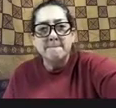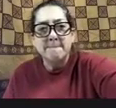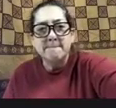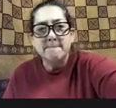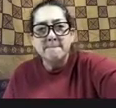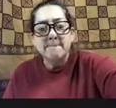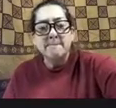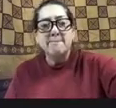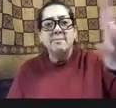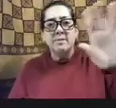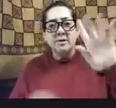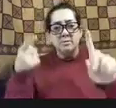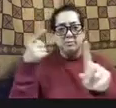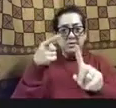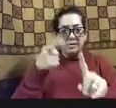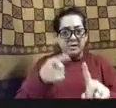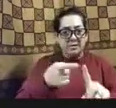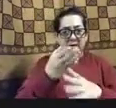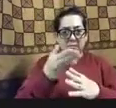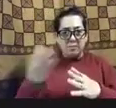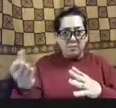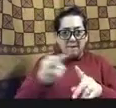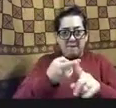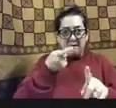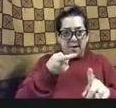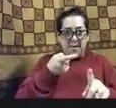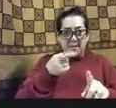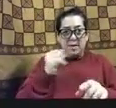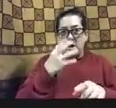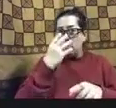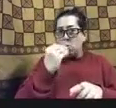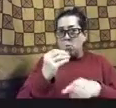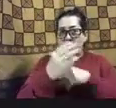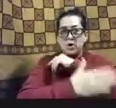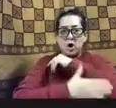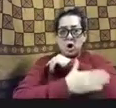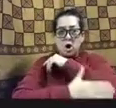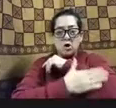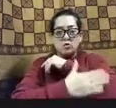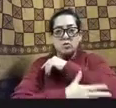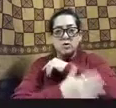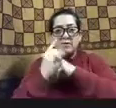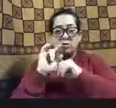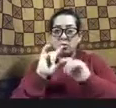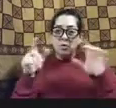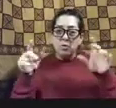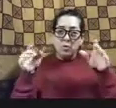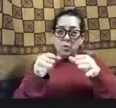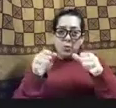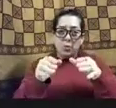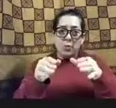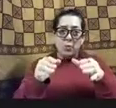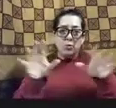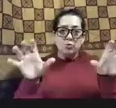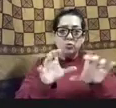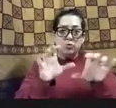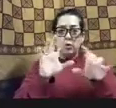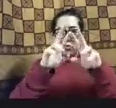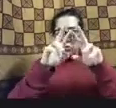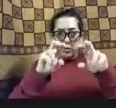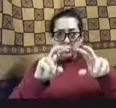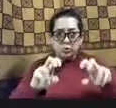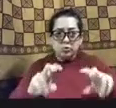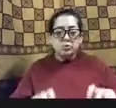specific product that comes from like wolf countries, if you can really concentrate on doing your